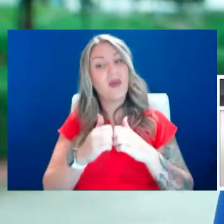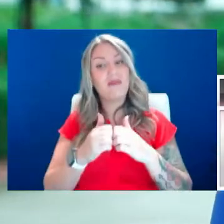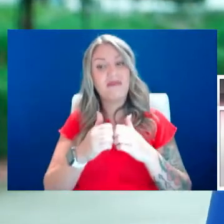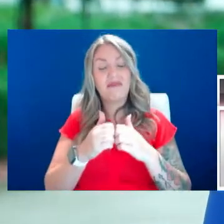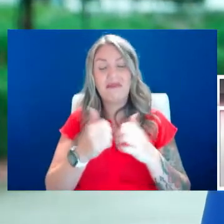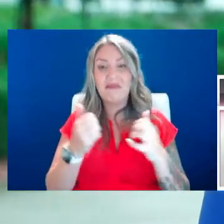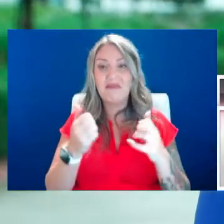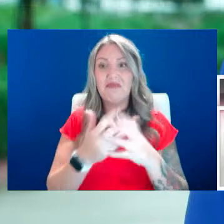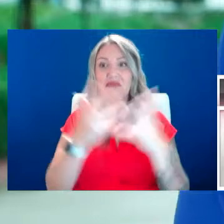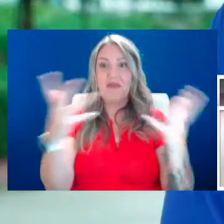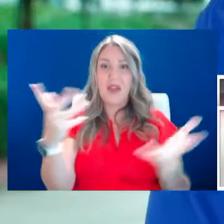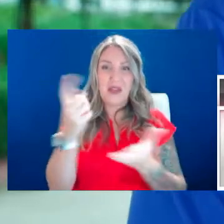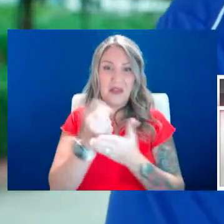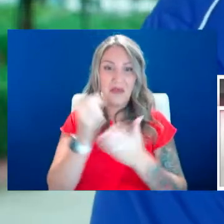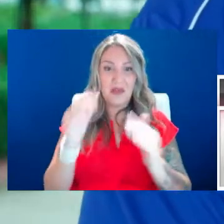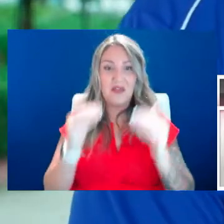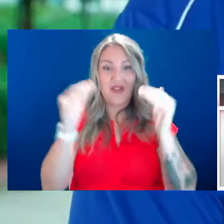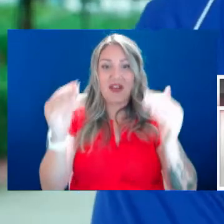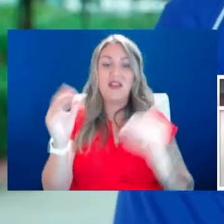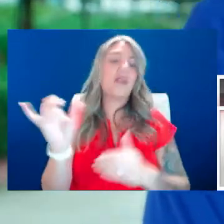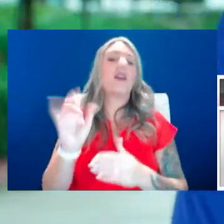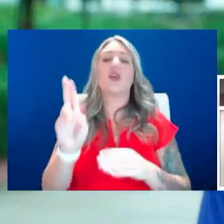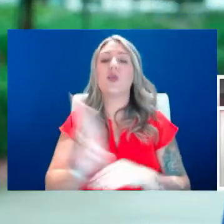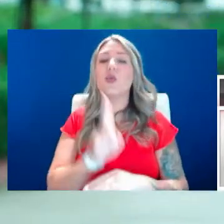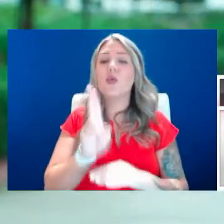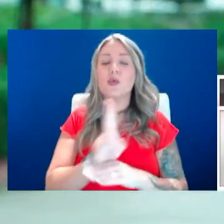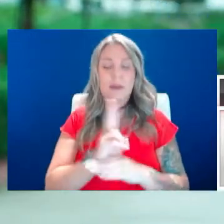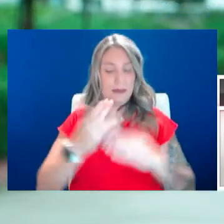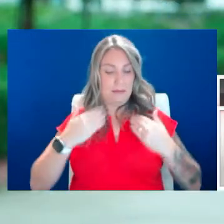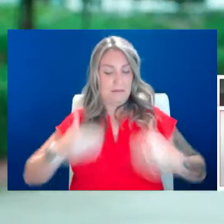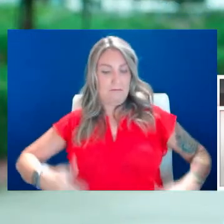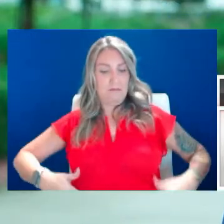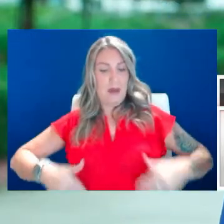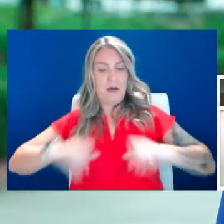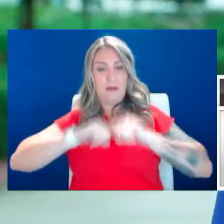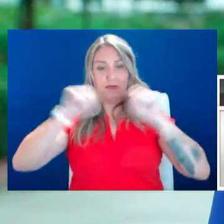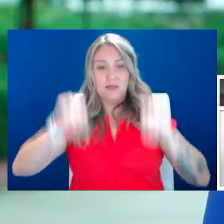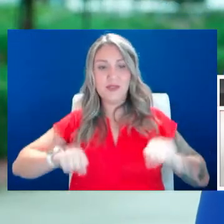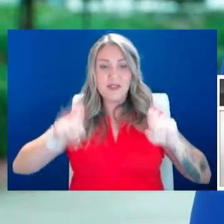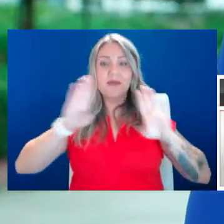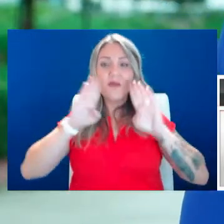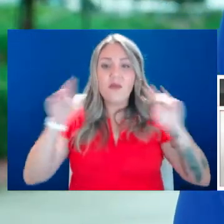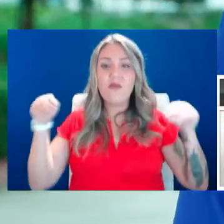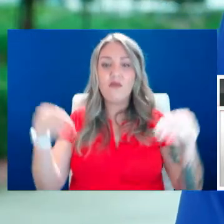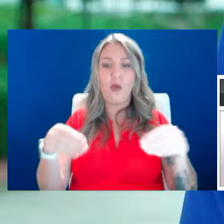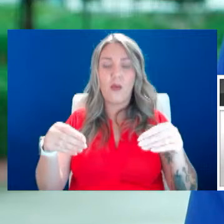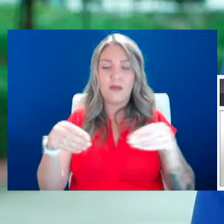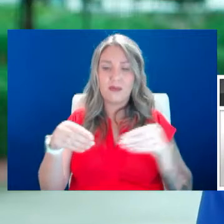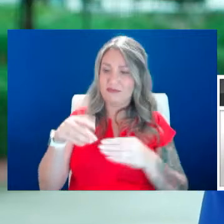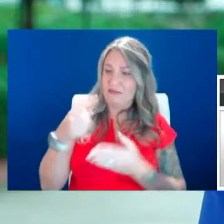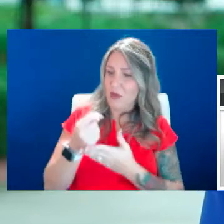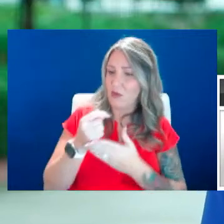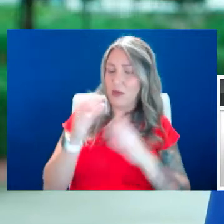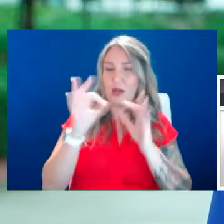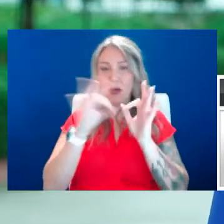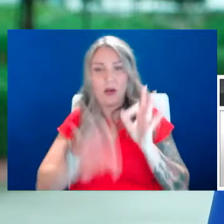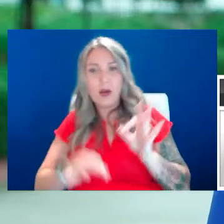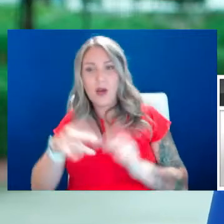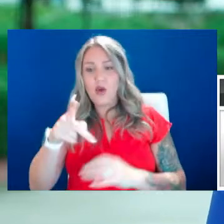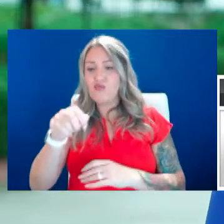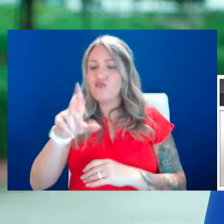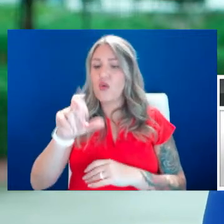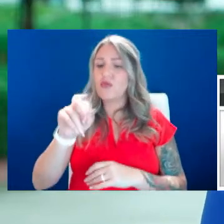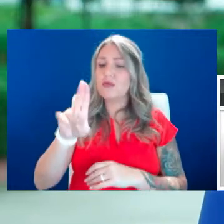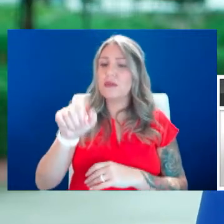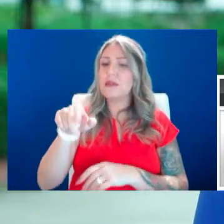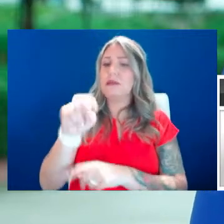therapeutic advances like utilizing the immune system and targeted therapy and proton therapy, and all of these